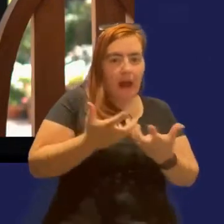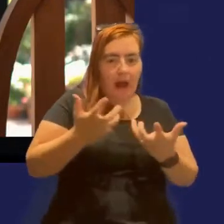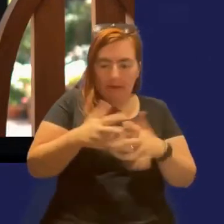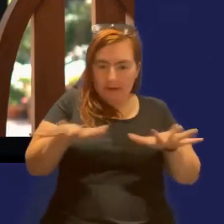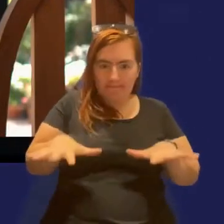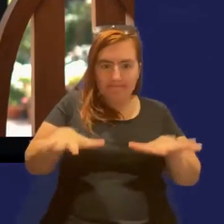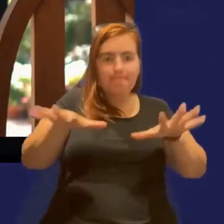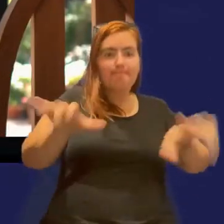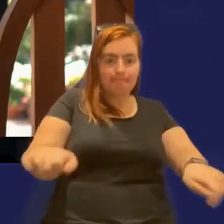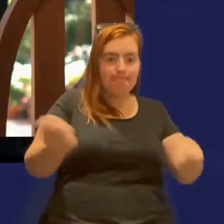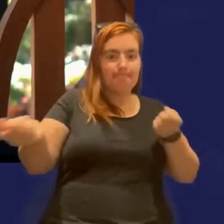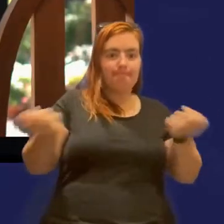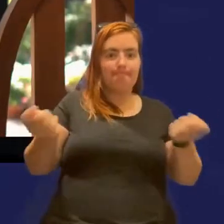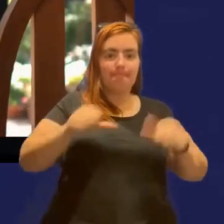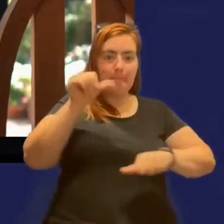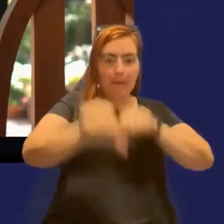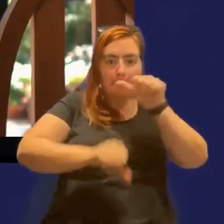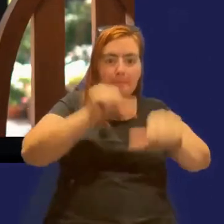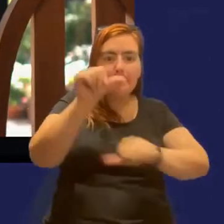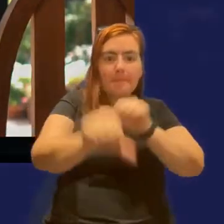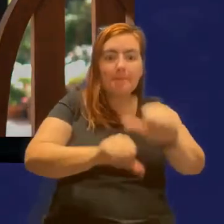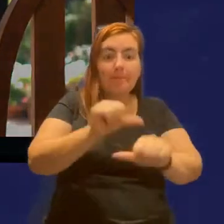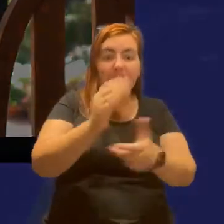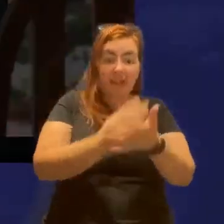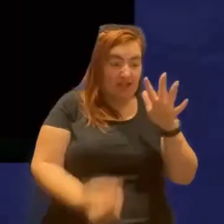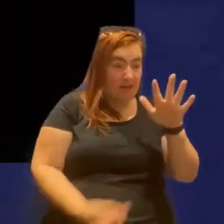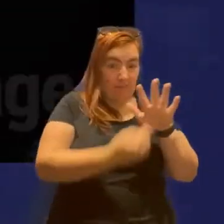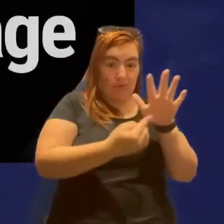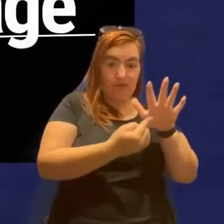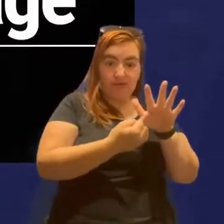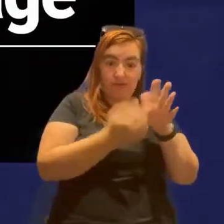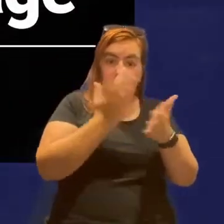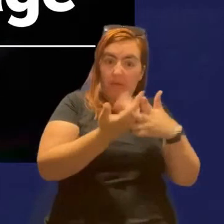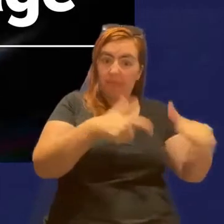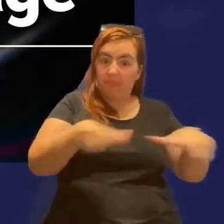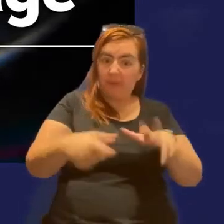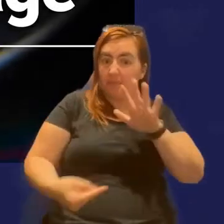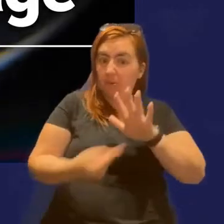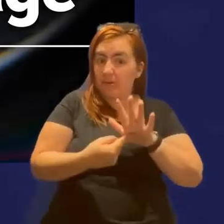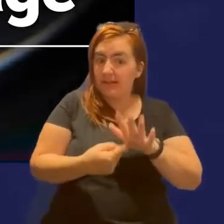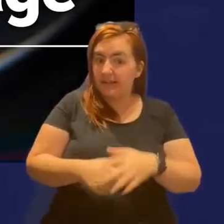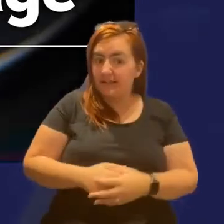track, and keep the main thing the main thing.